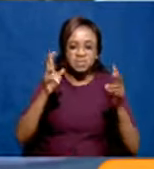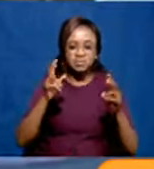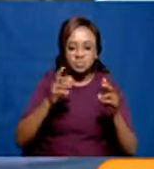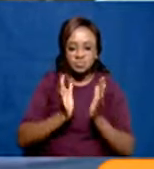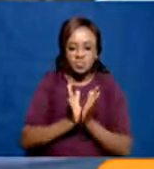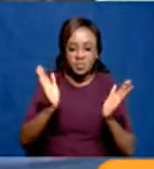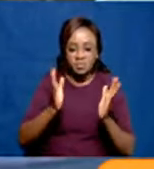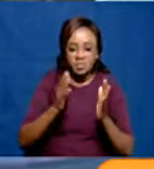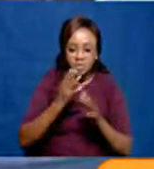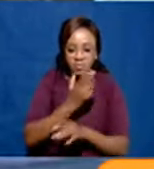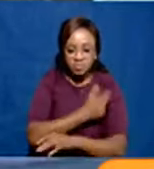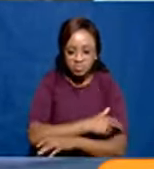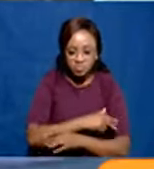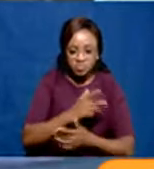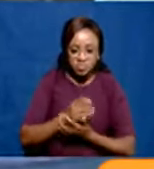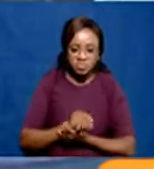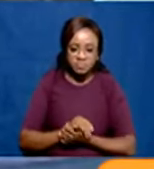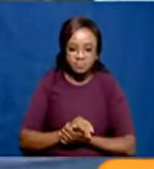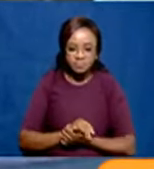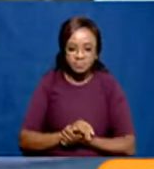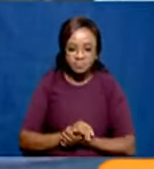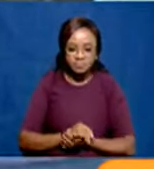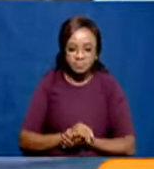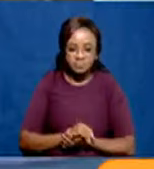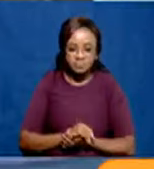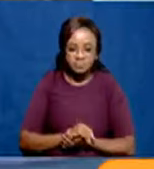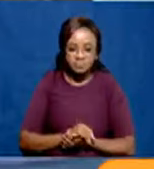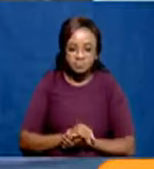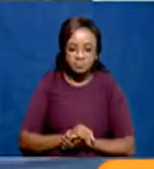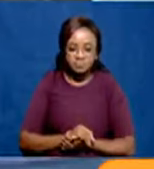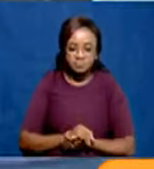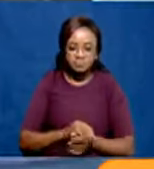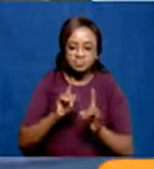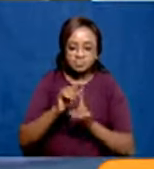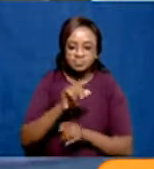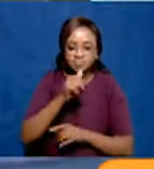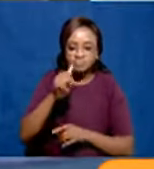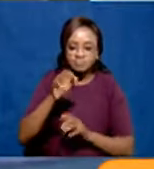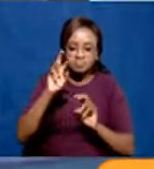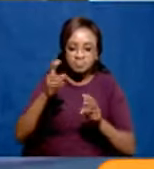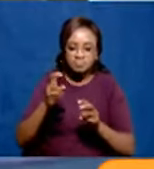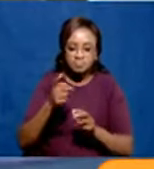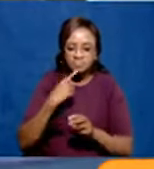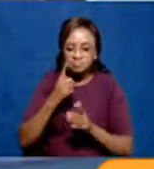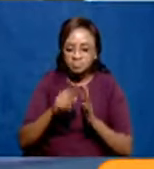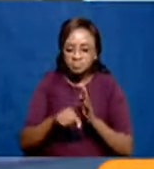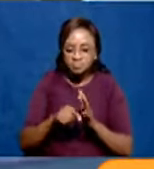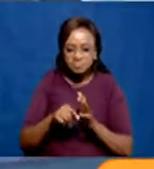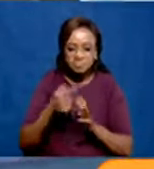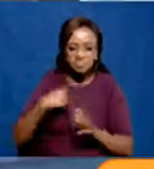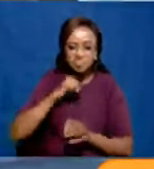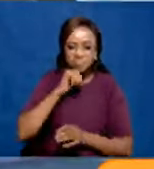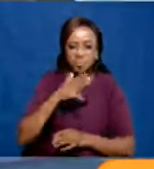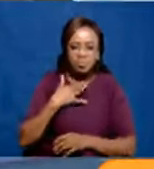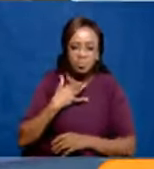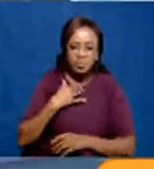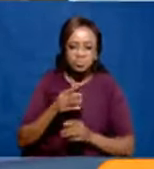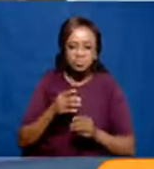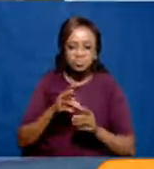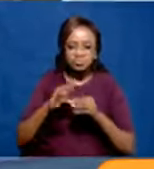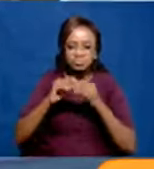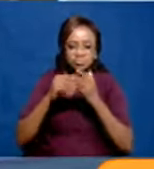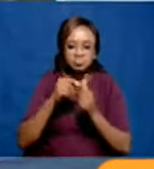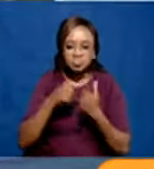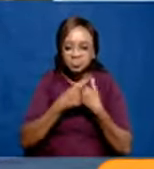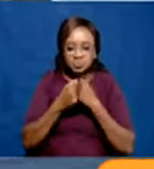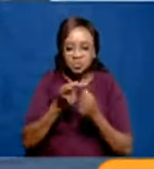public hospitals and the indigents. Then the enhanced schemes, I think, I already addressed. And I said, principle of social health insurance, we don't want to create a lot of disparity, because one of the